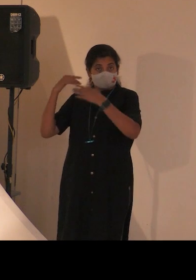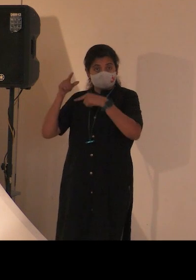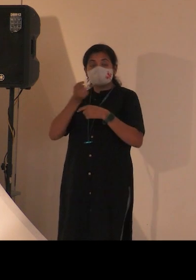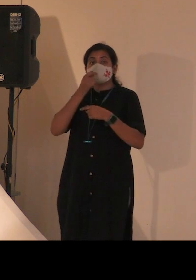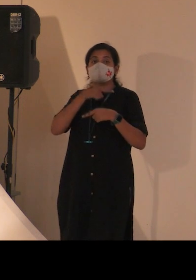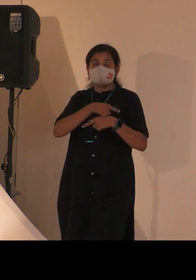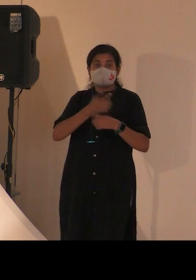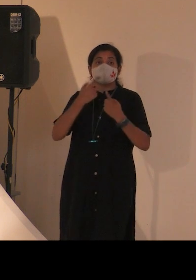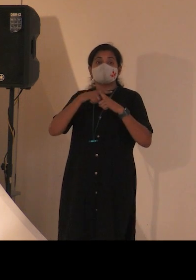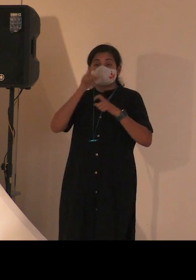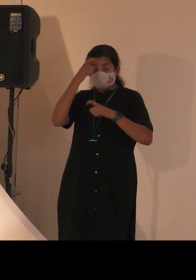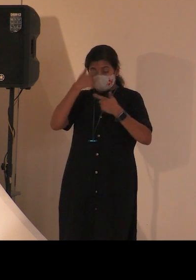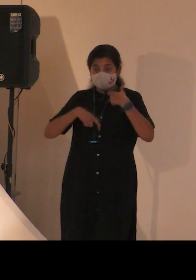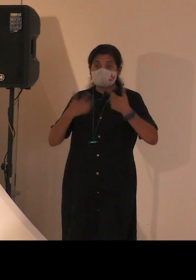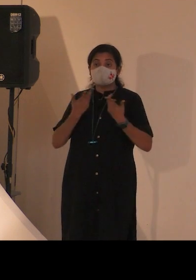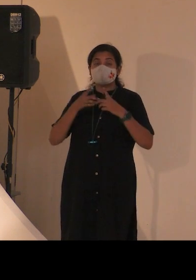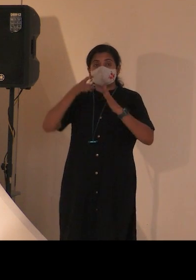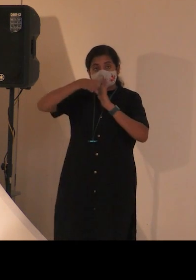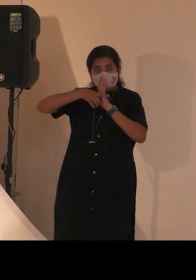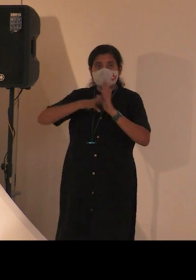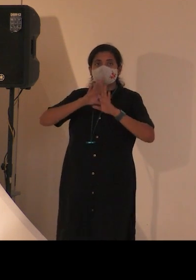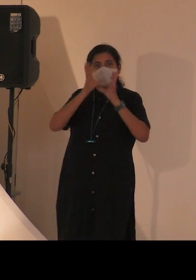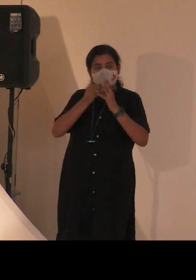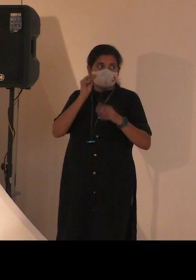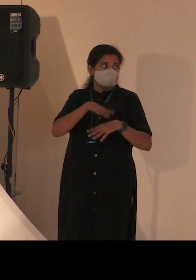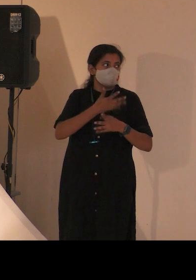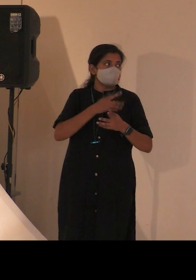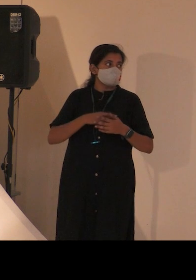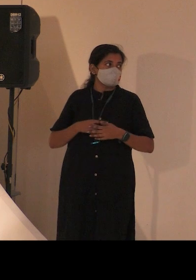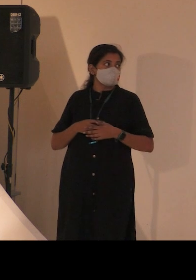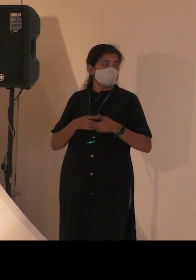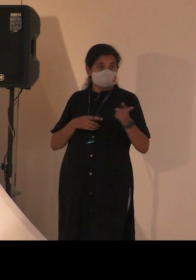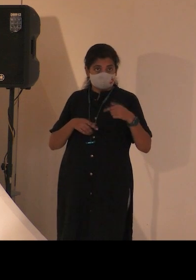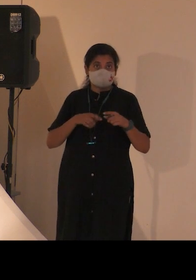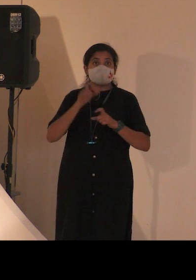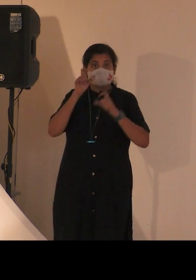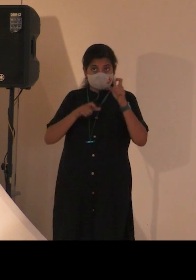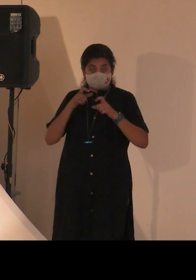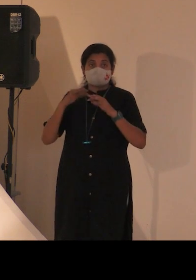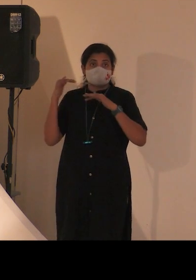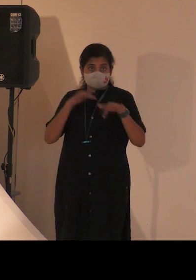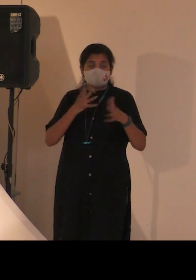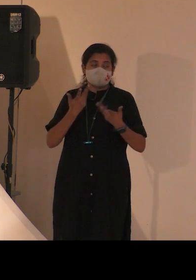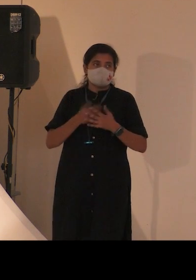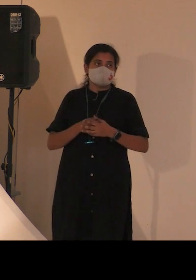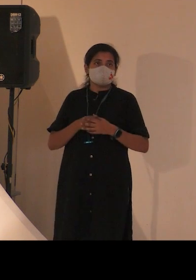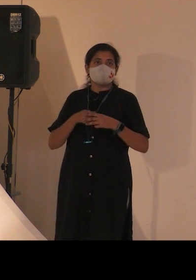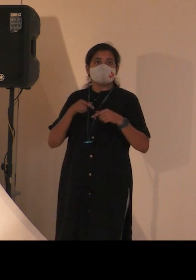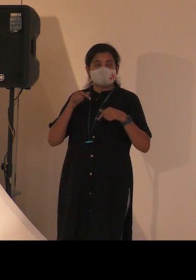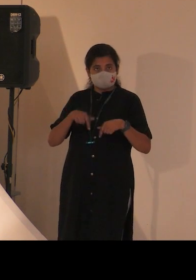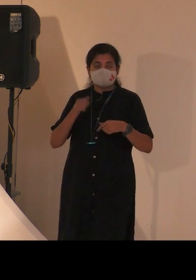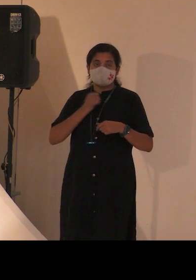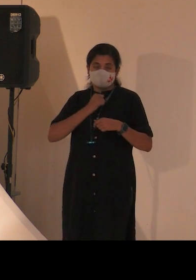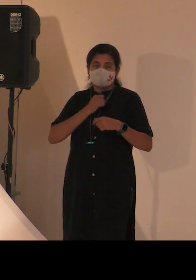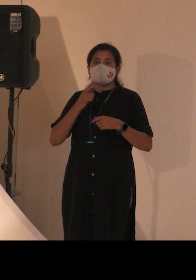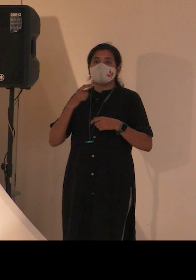and Humanities division, is there. So this might look like a place where a lot of people work, but it's just two people. It's me and my